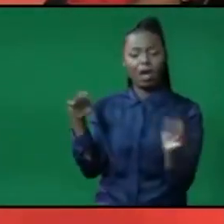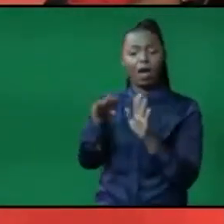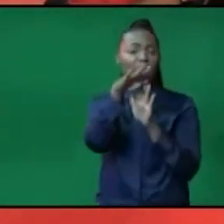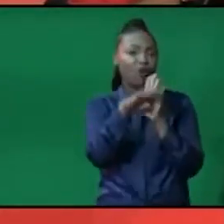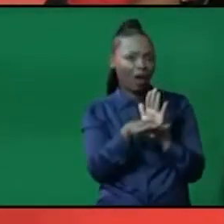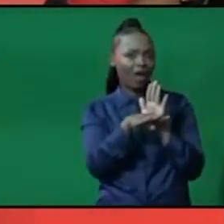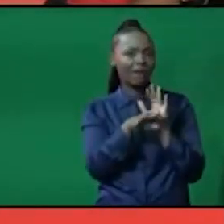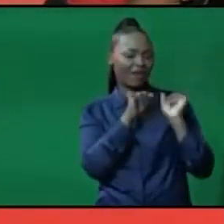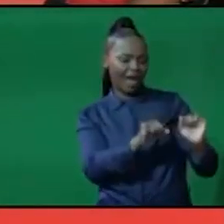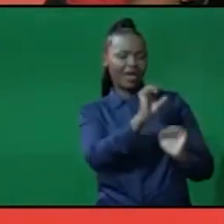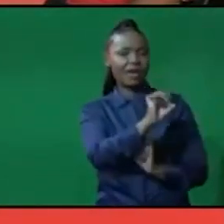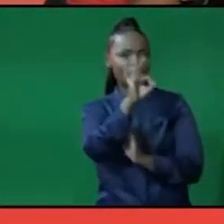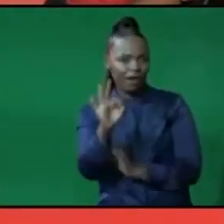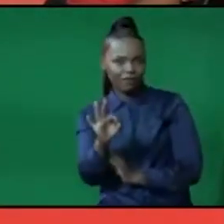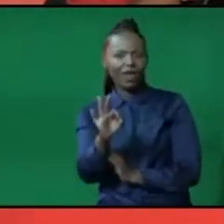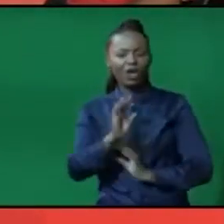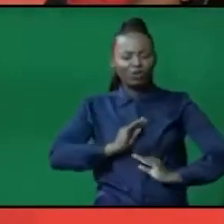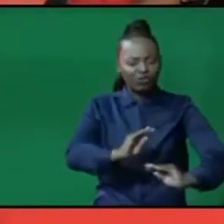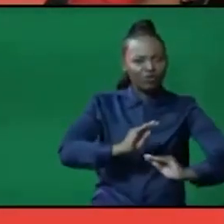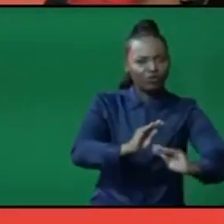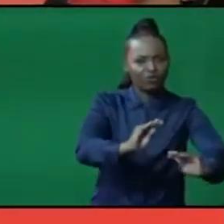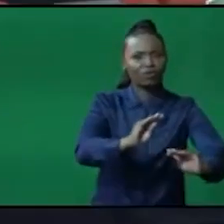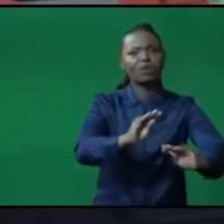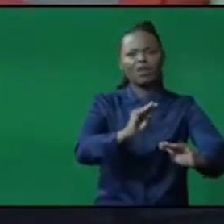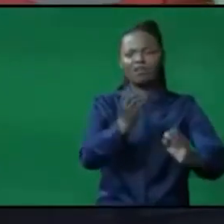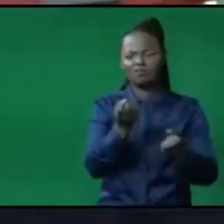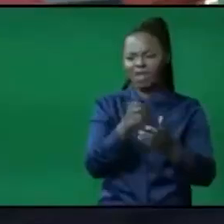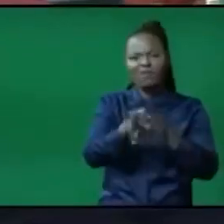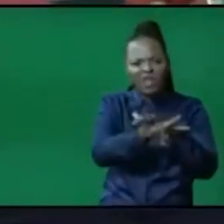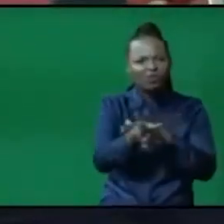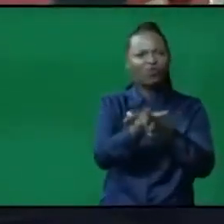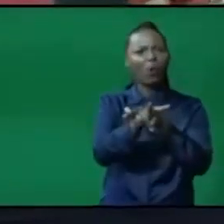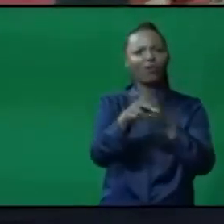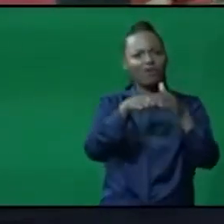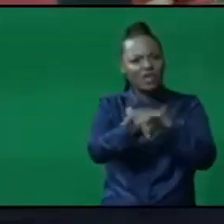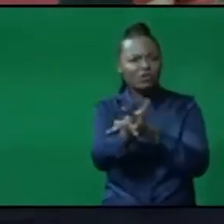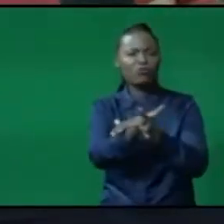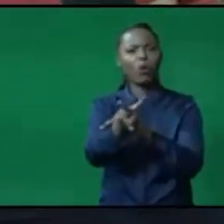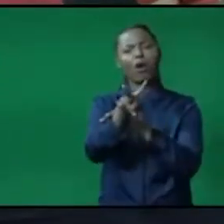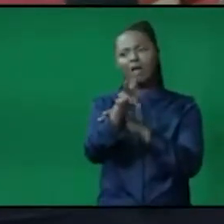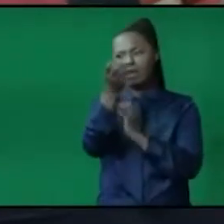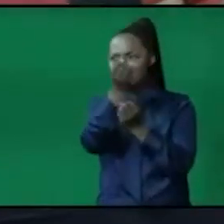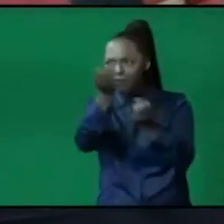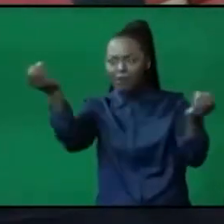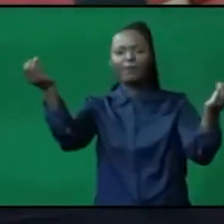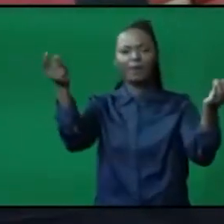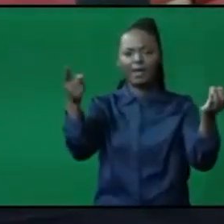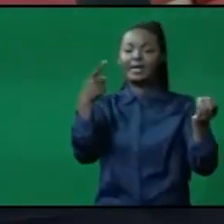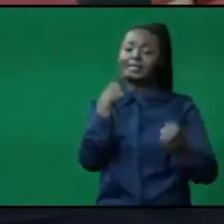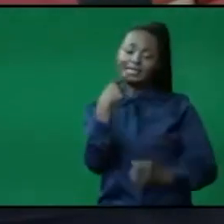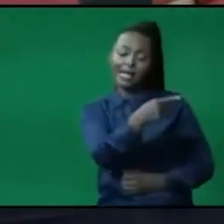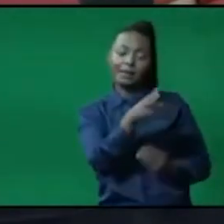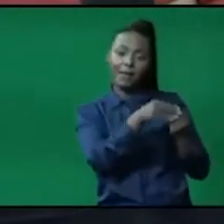the EFF where we were teaching, we issued a video and said to the members of the EFF, this is how you